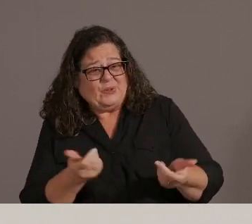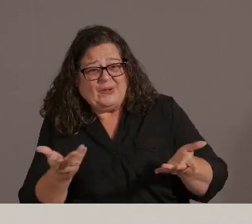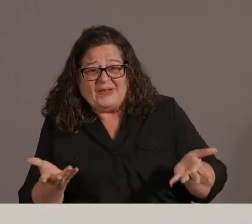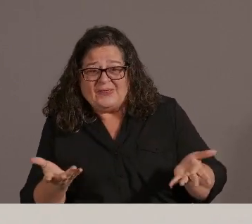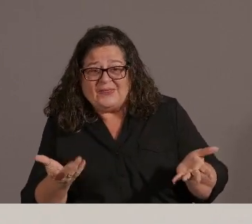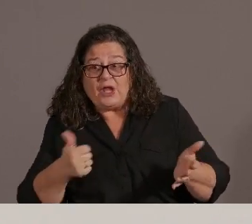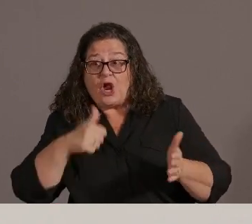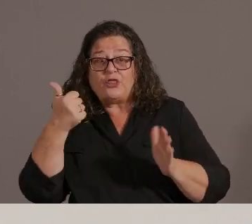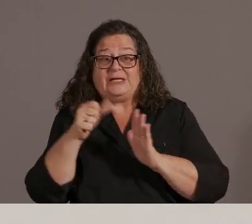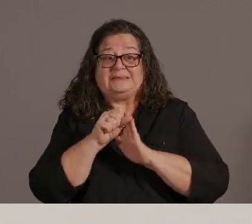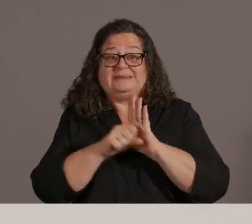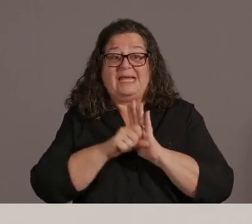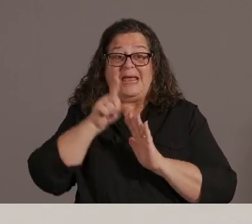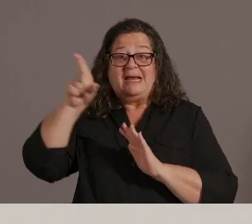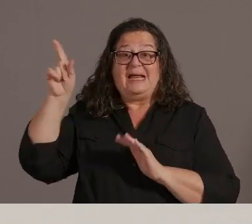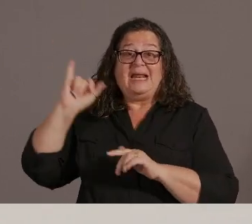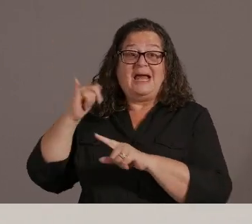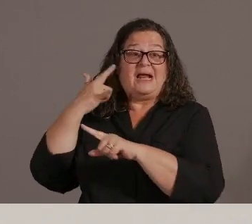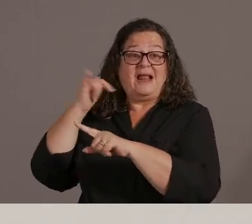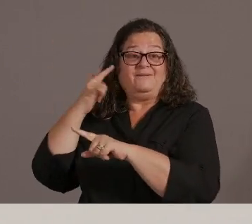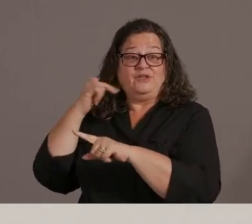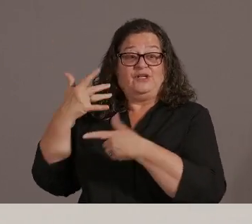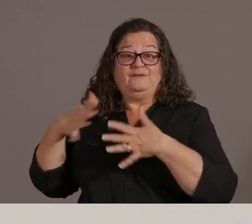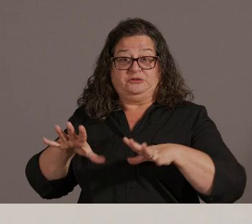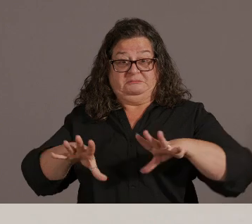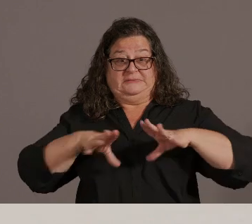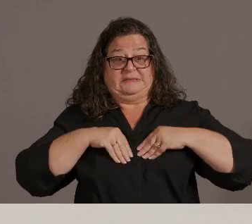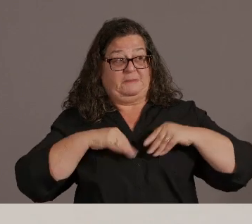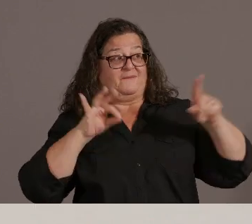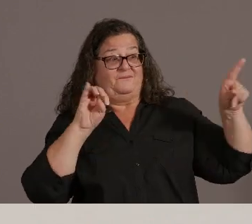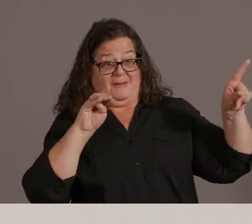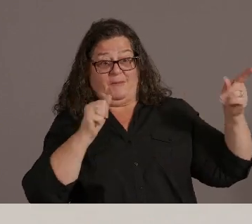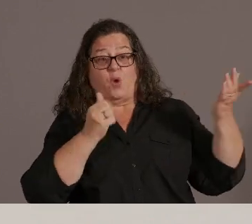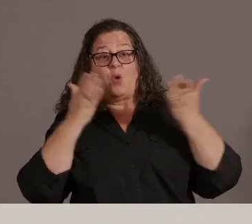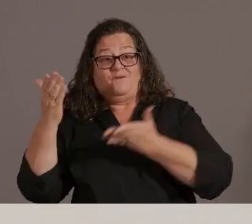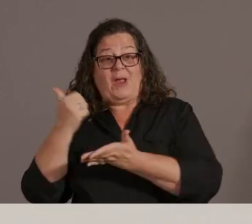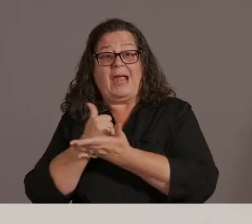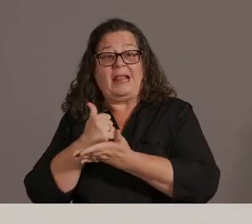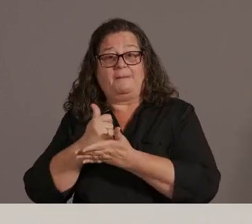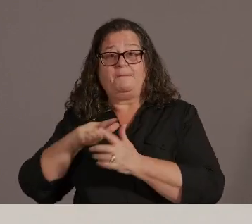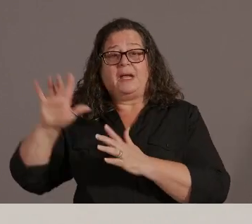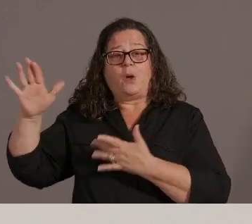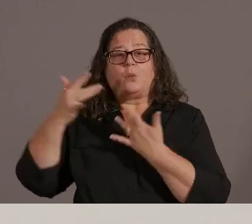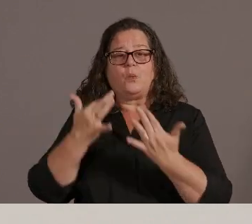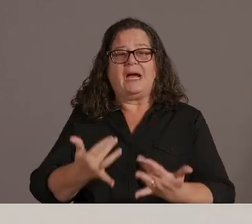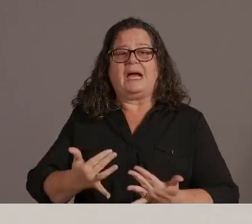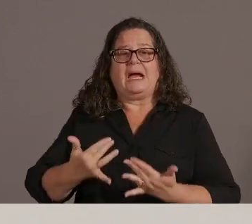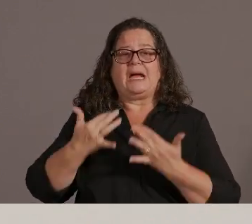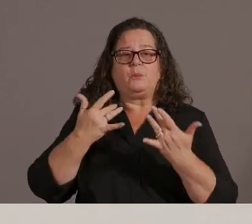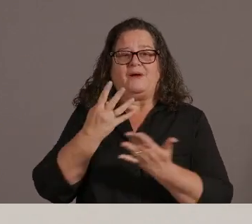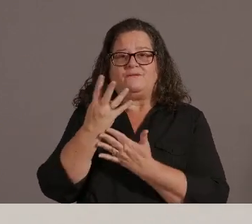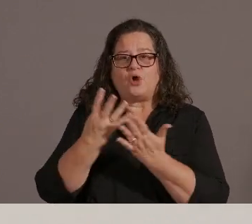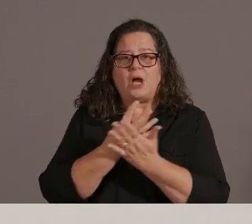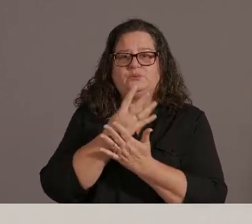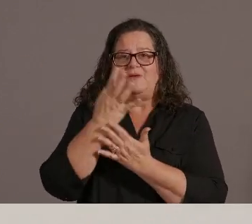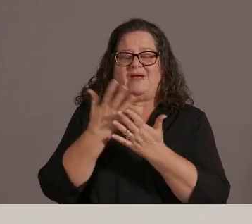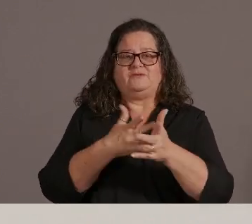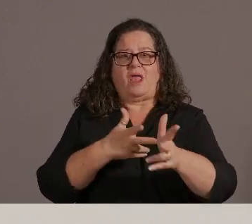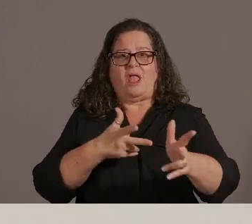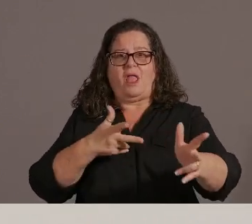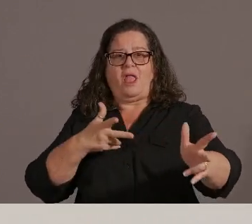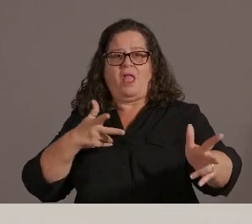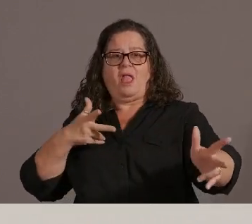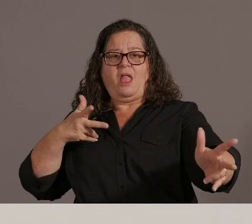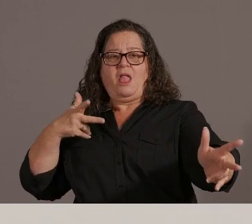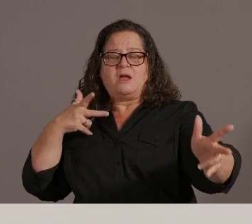through a non-state operated site would have been as acceptable as our current operations. So there were just a lot of things that went